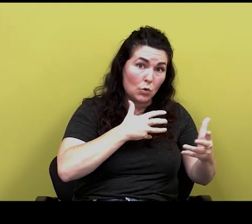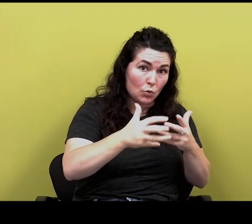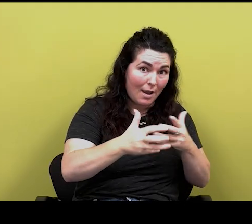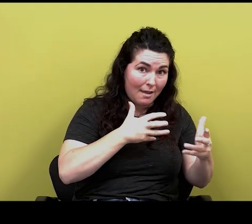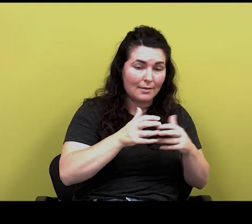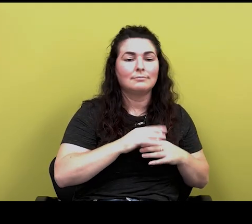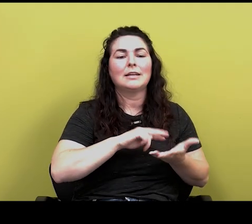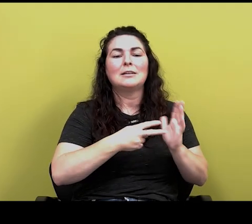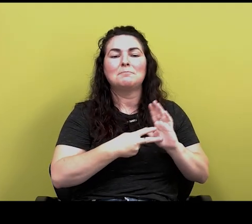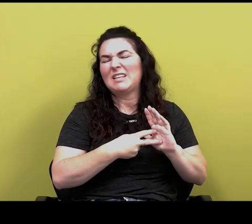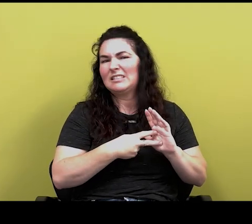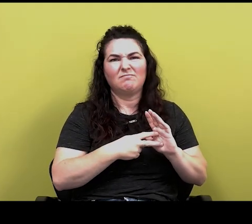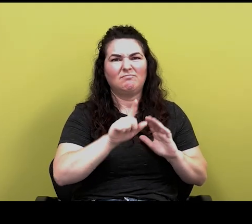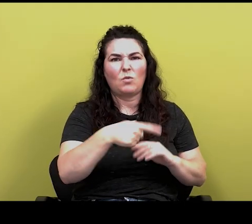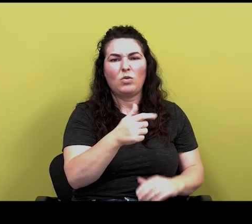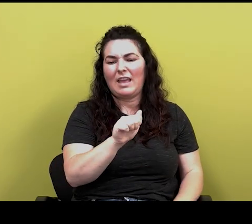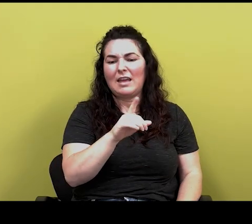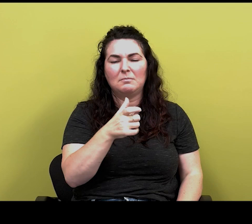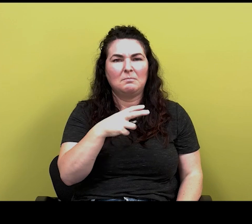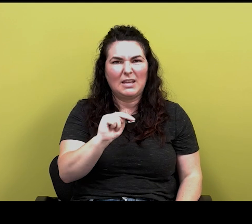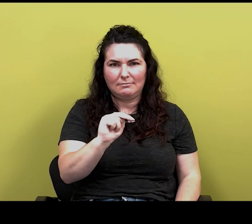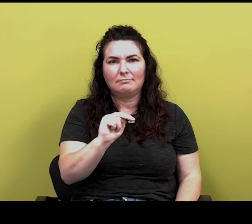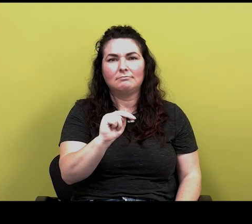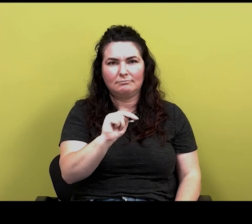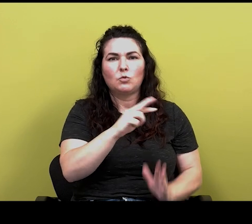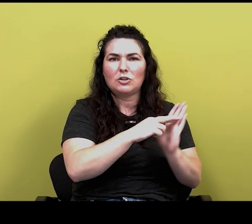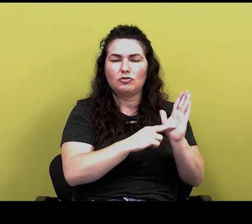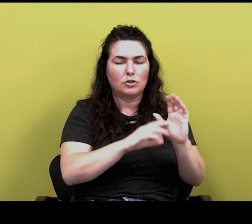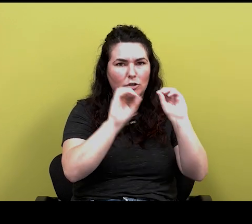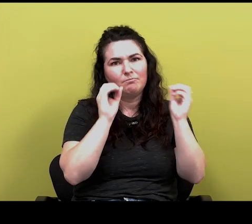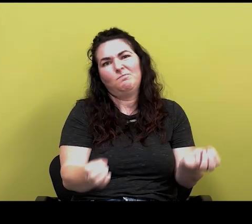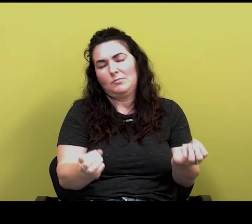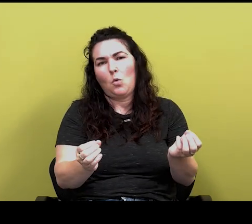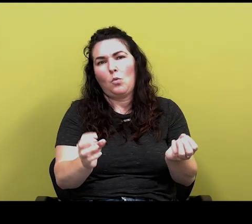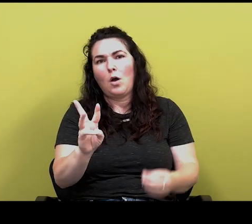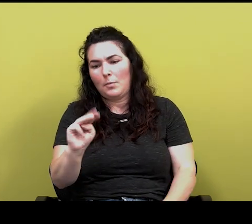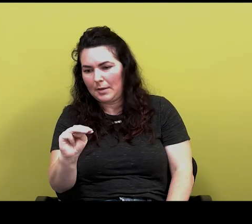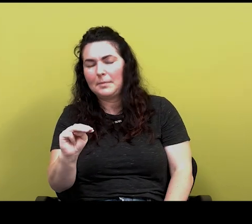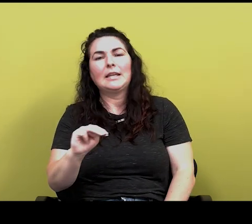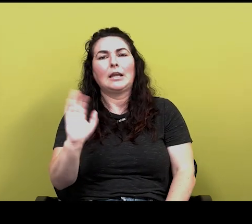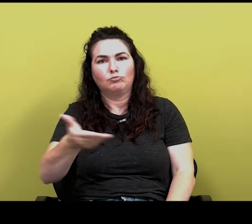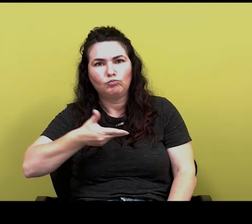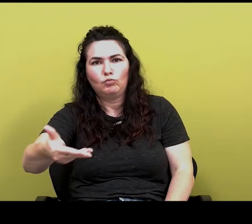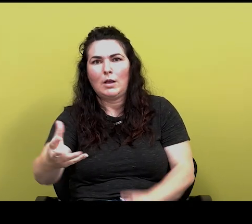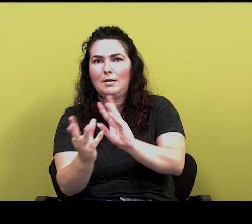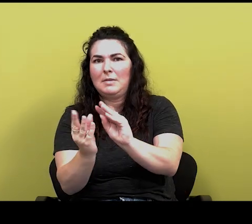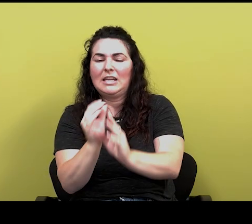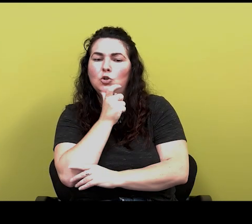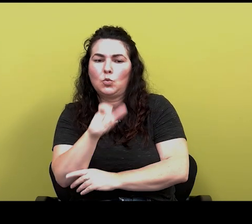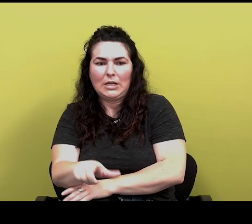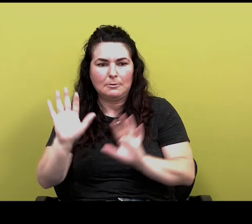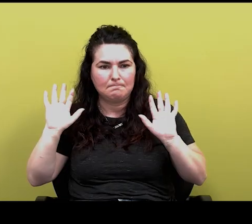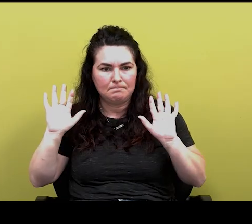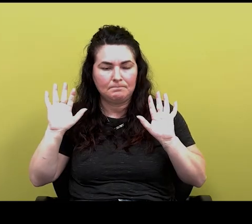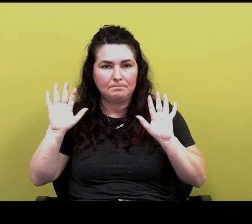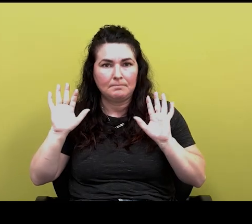an administrative registration without a welcome meeting. More information on the type of accommodations that may be eligible for the gray